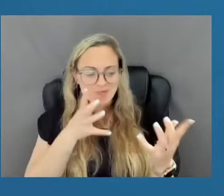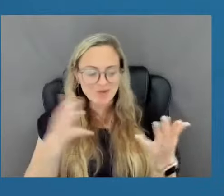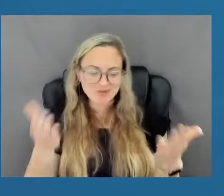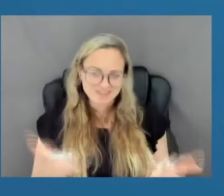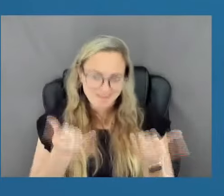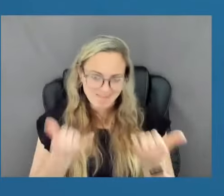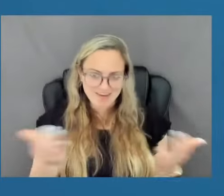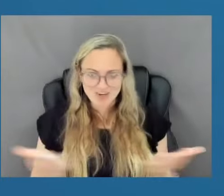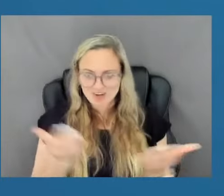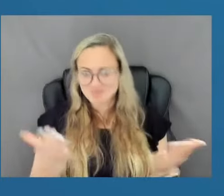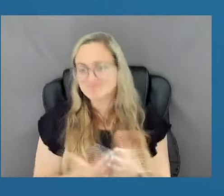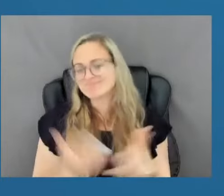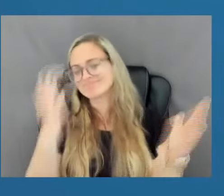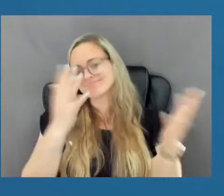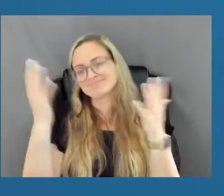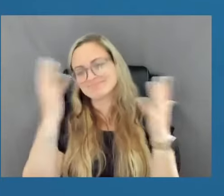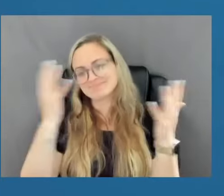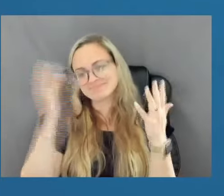applause.